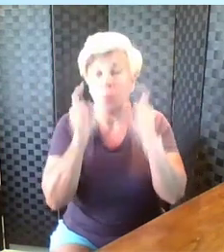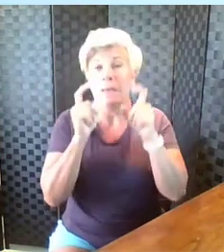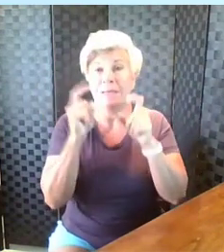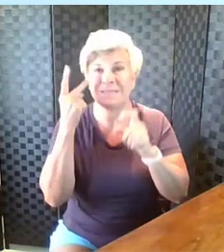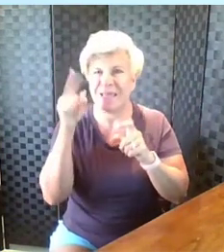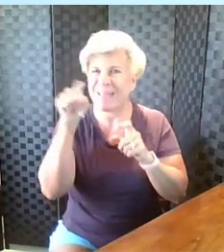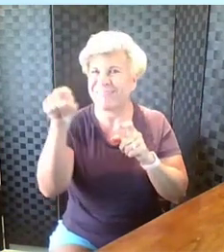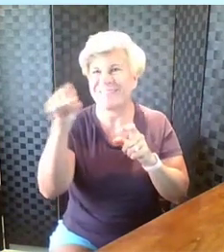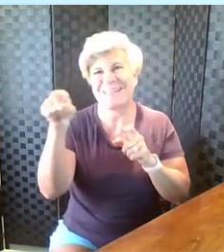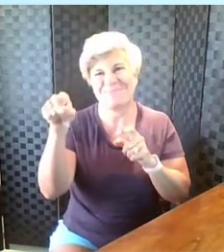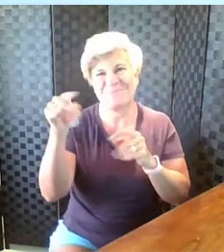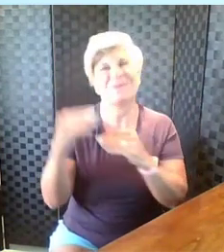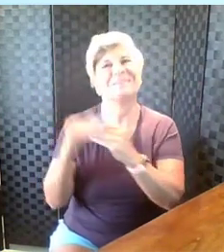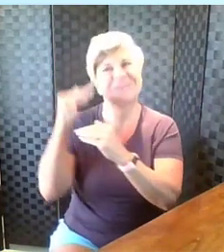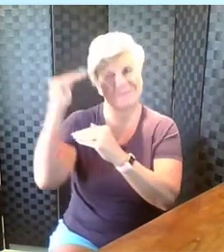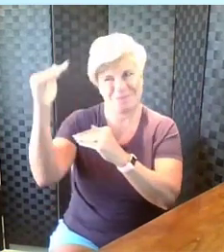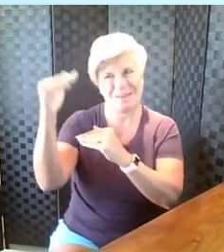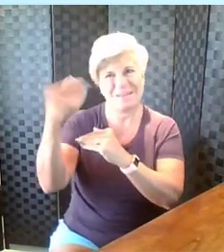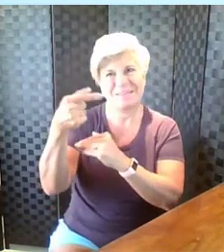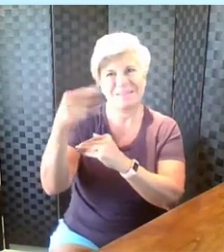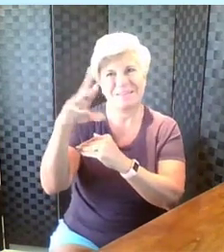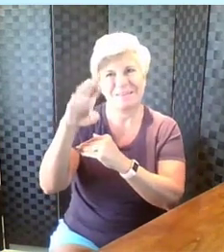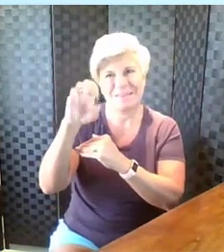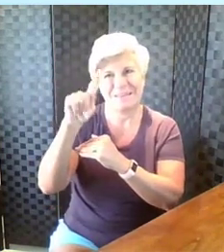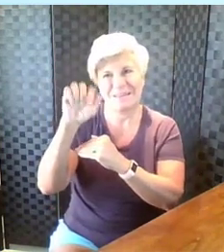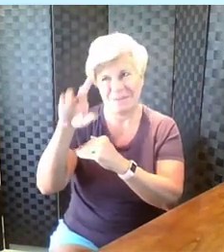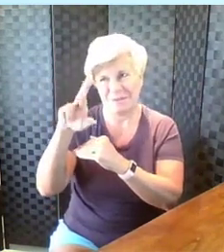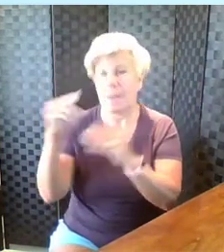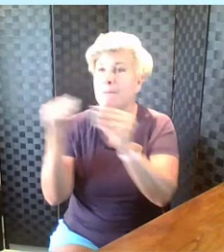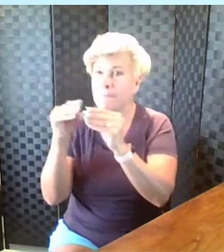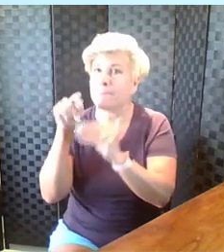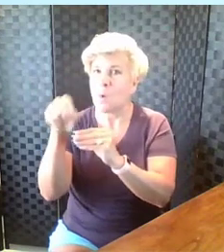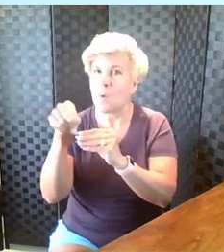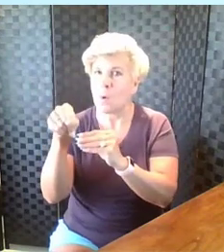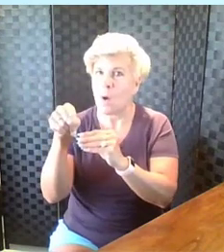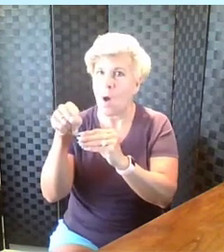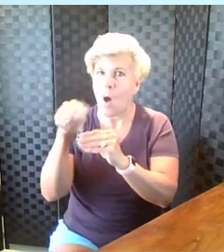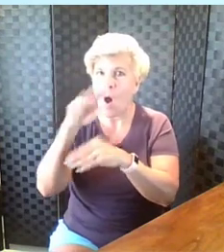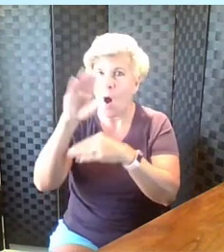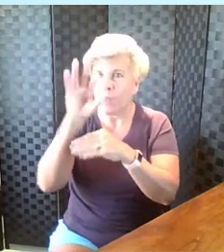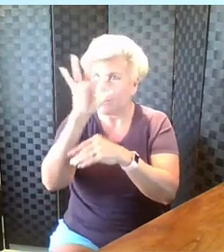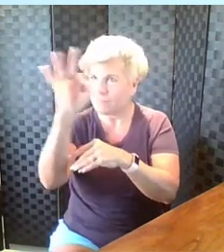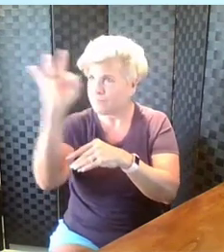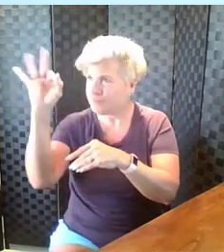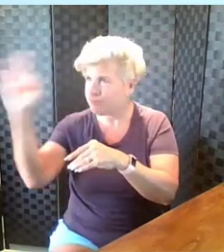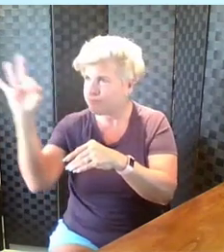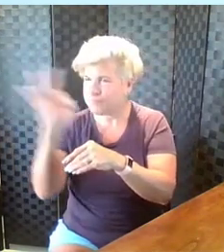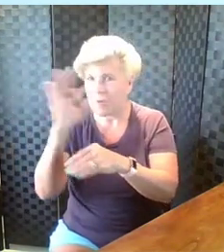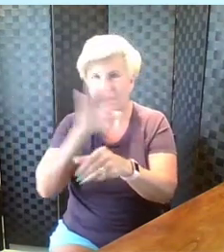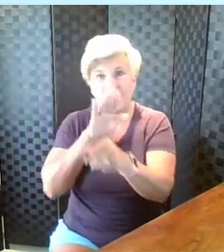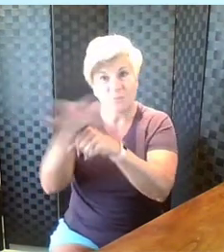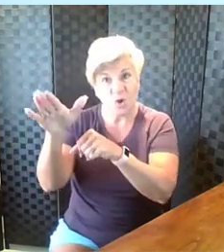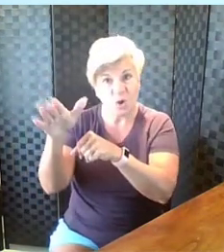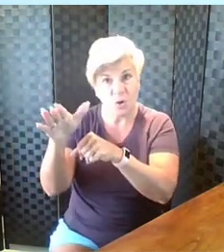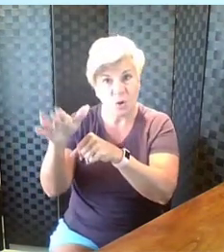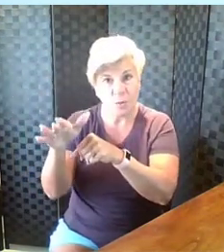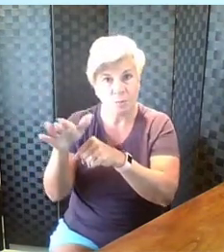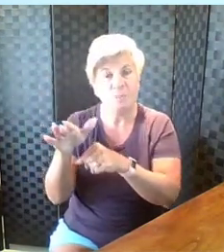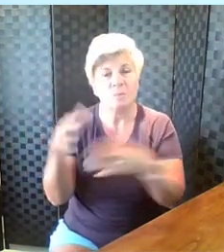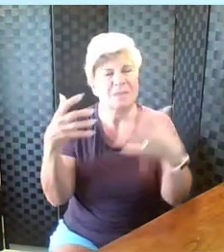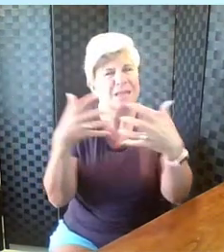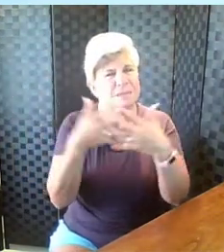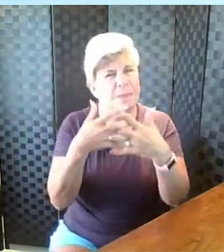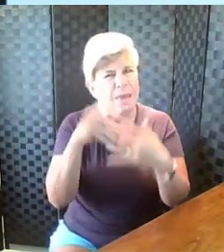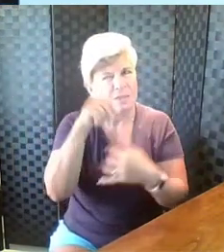tell that the group on the right is greater or more because it has the entire 10 frame filled. But just to make sure, let's go through and